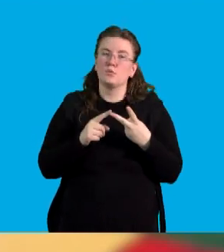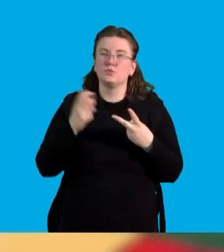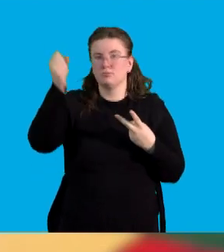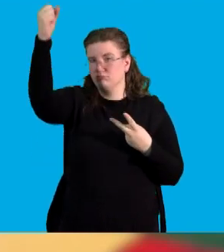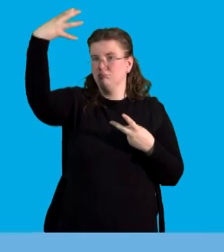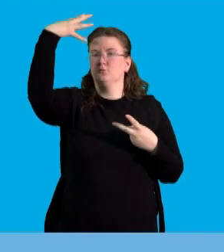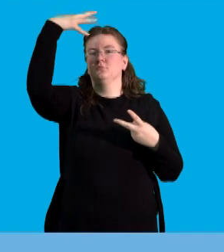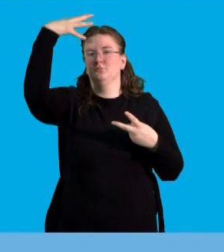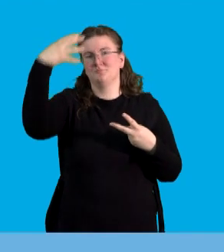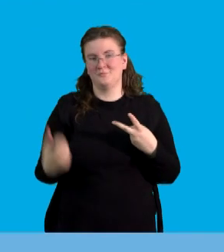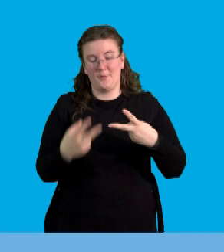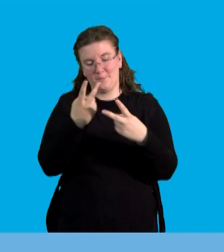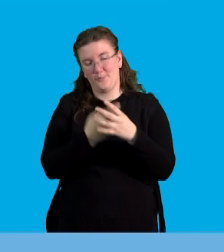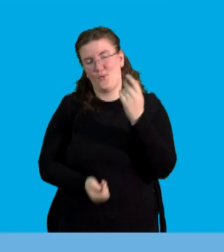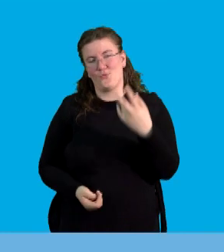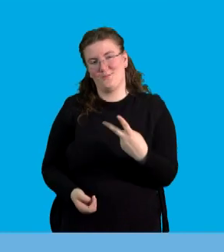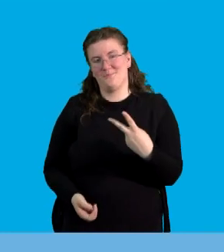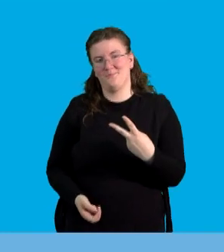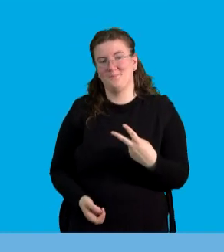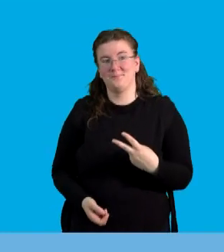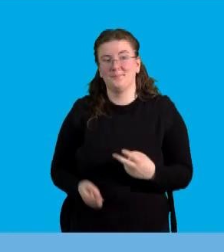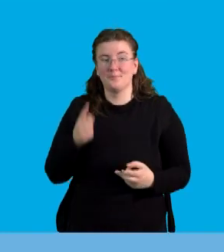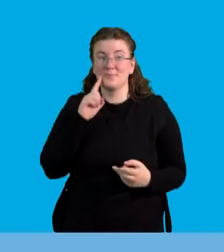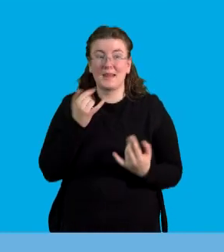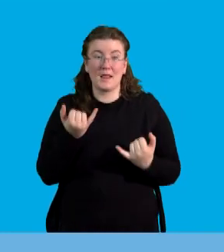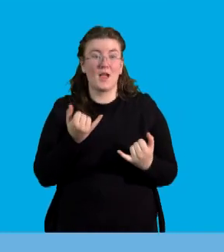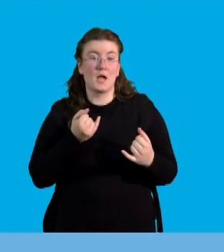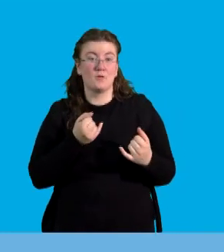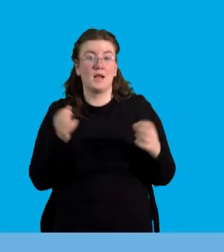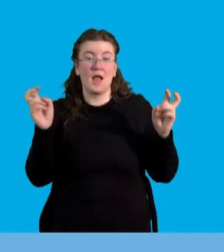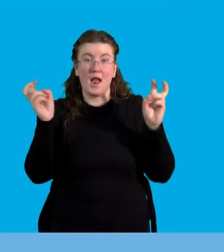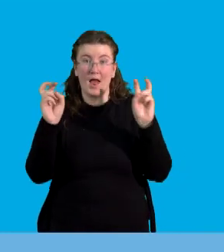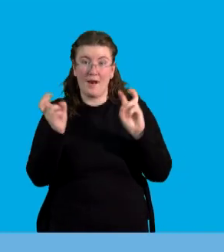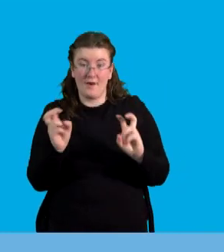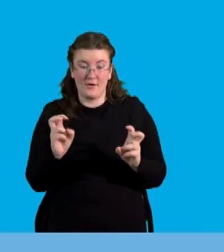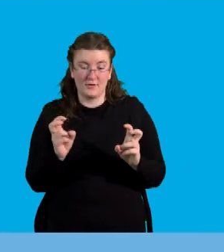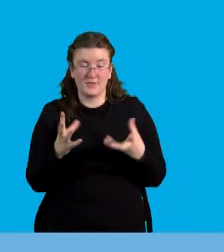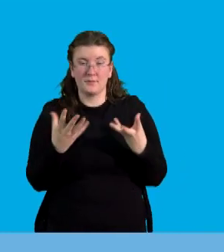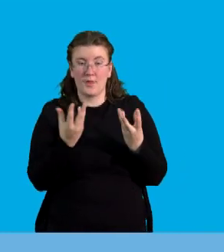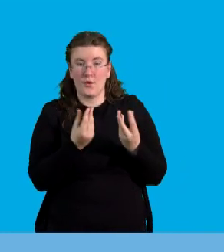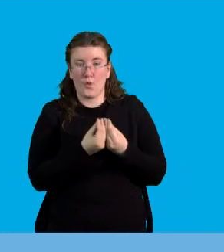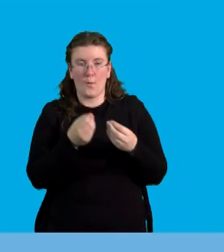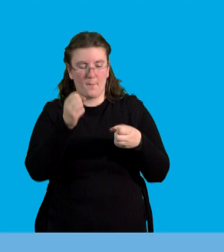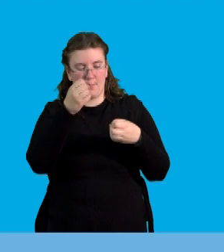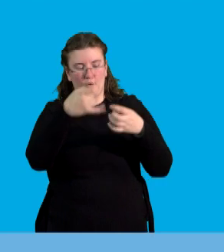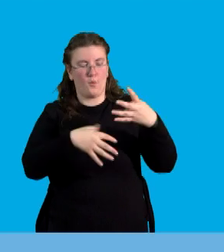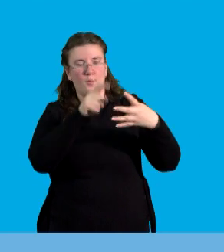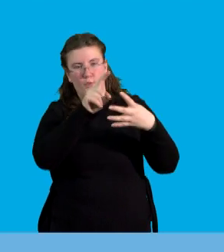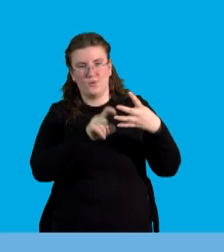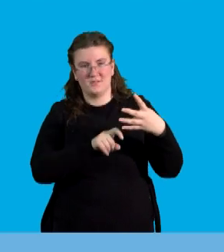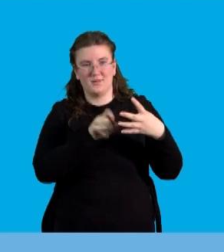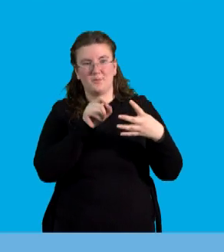that we need. Now, the resistance of an electric component is determined by its physical properties.